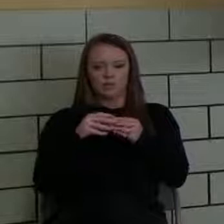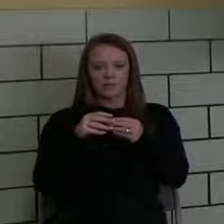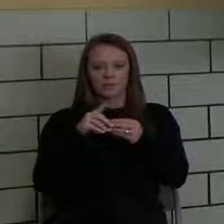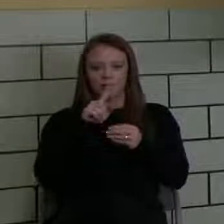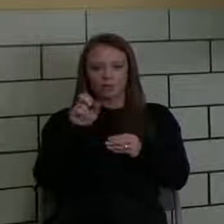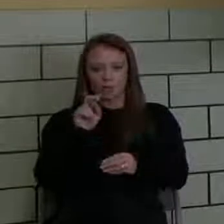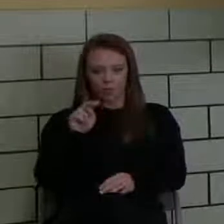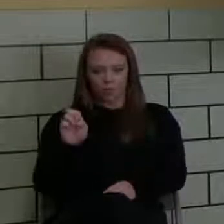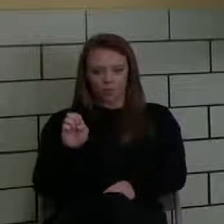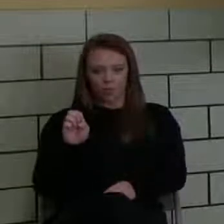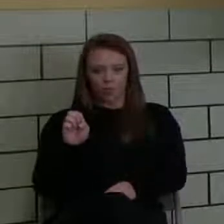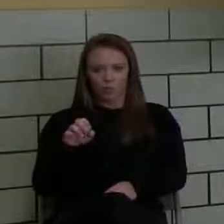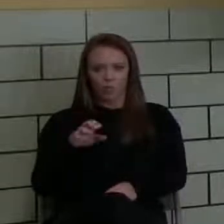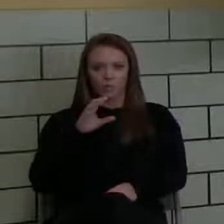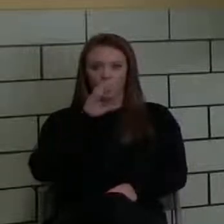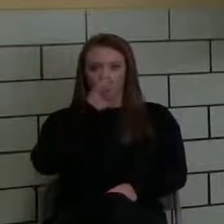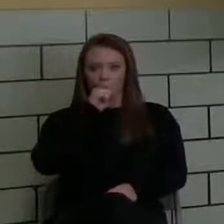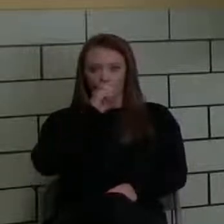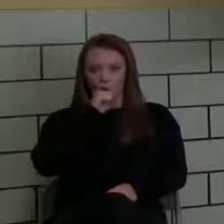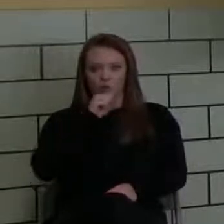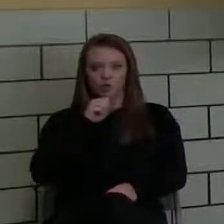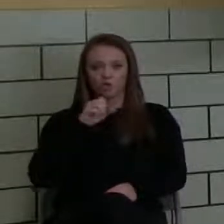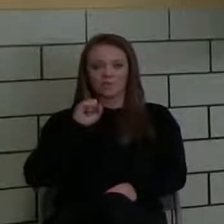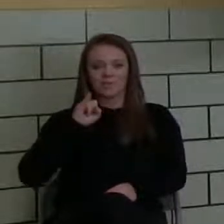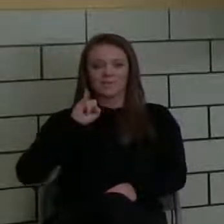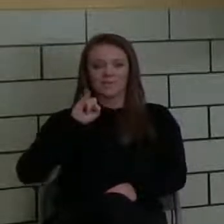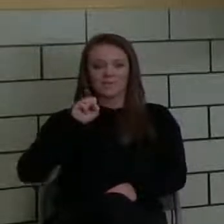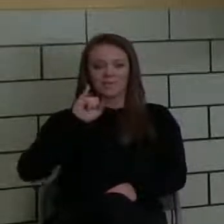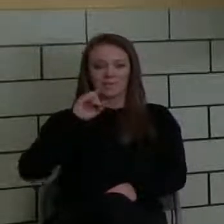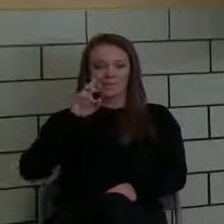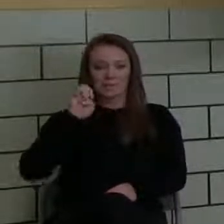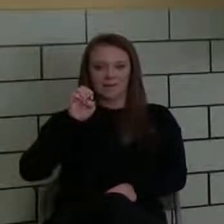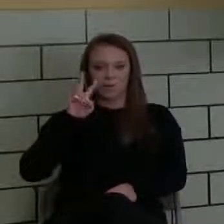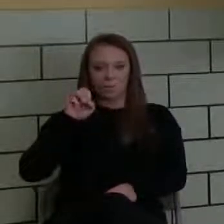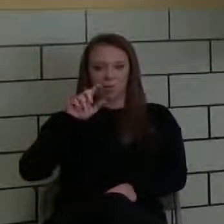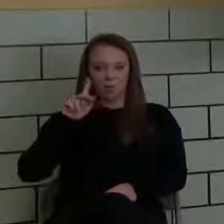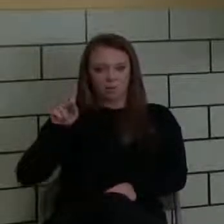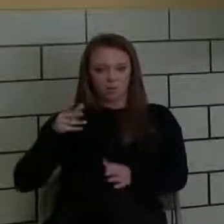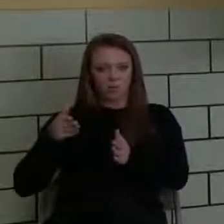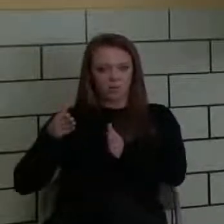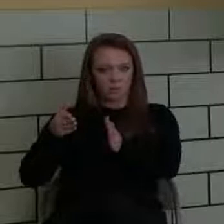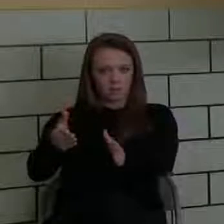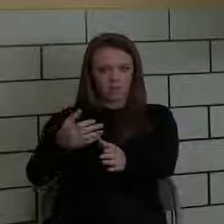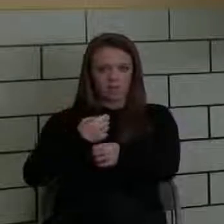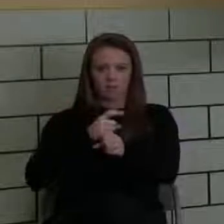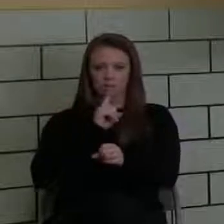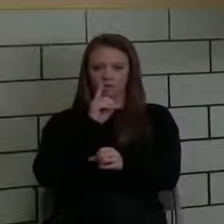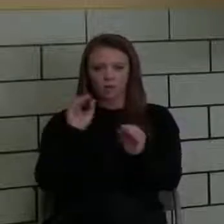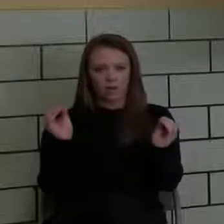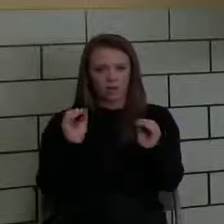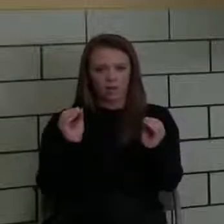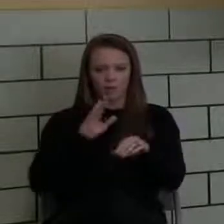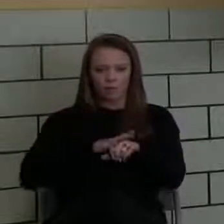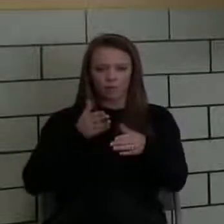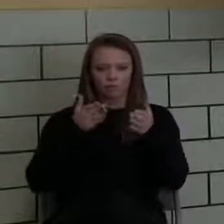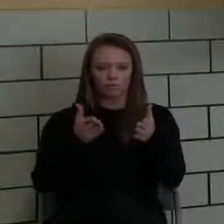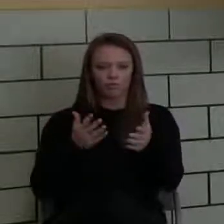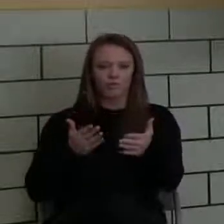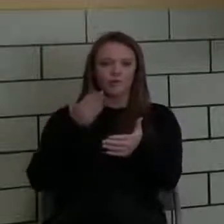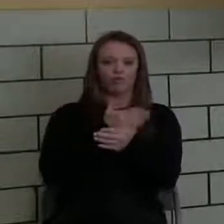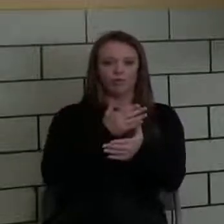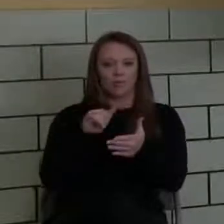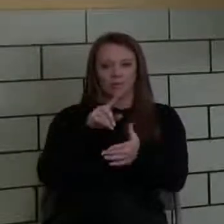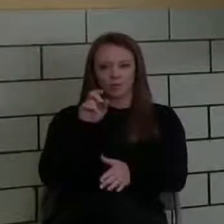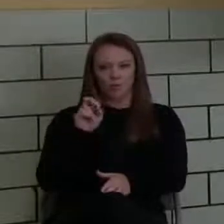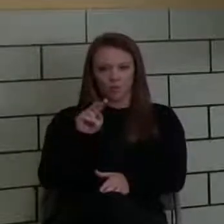The orange is the sidewalk. That's a clear space that we're making sure nothing that's on the streets interrupts that zone where